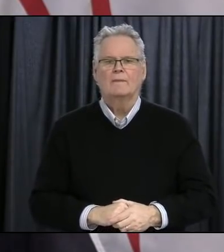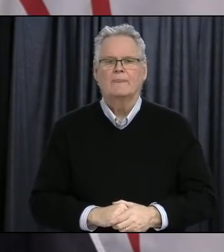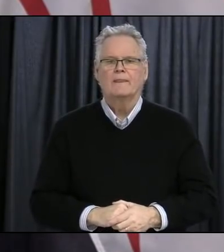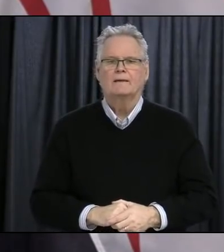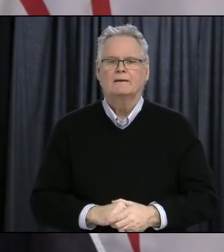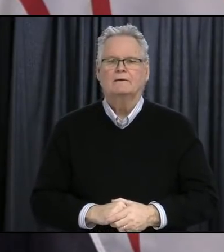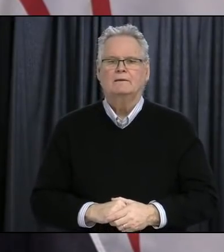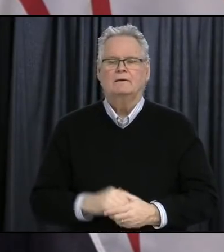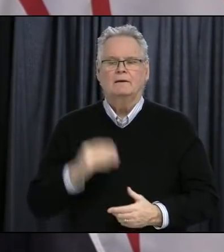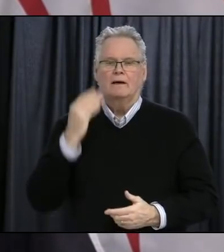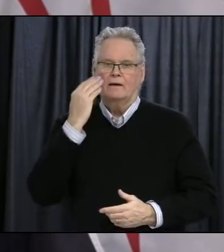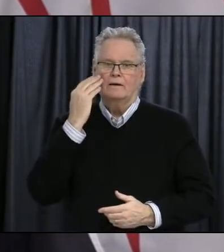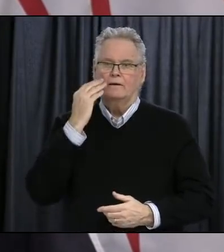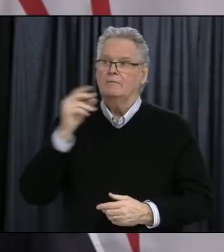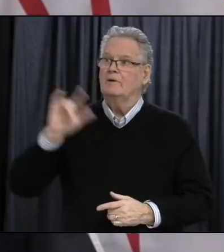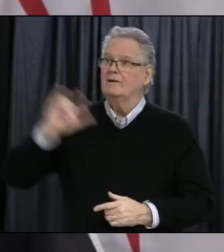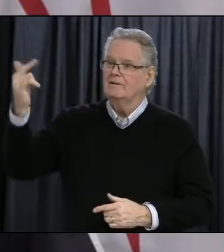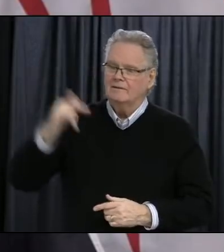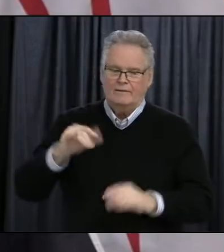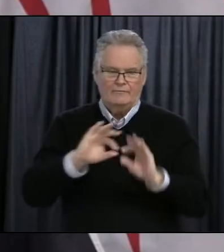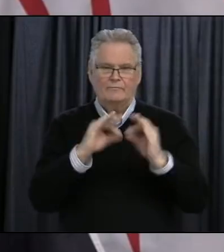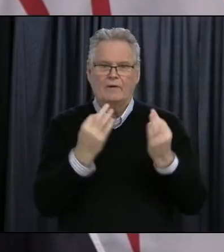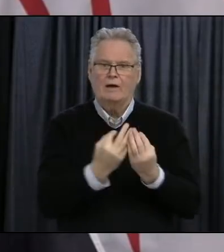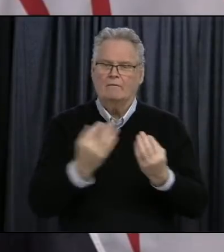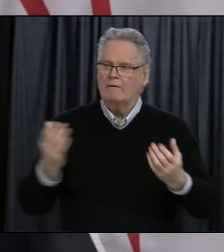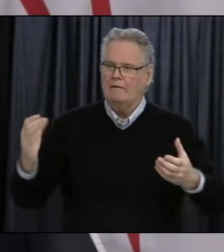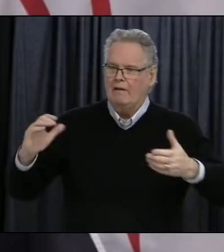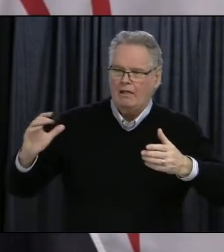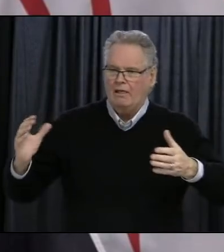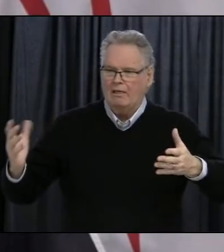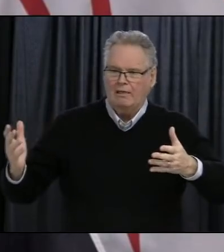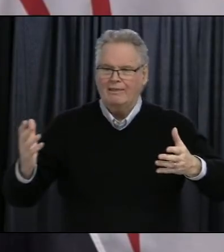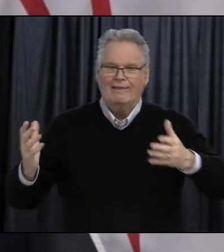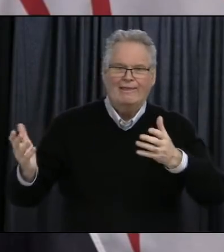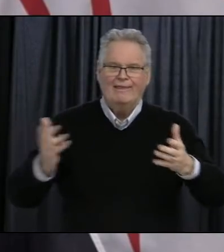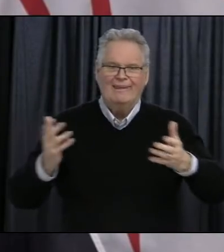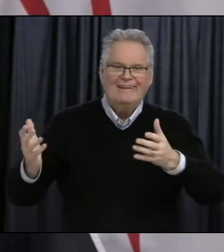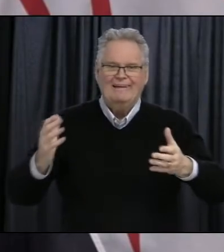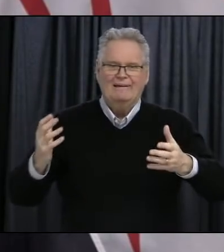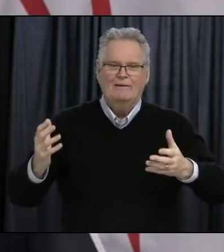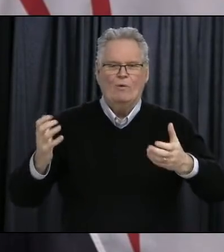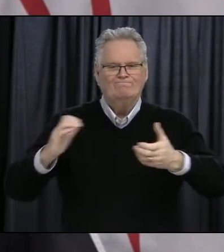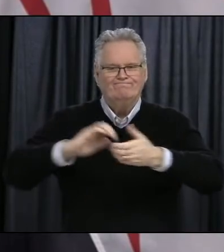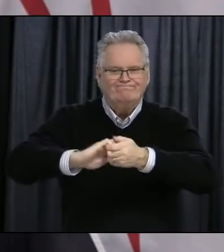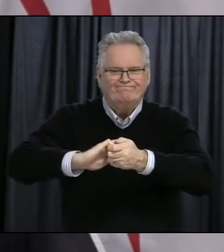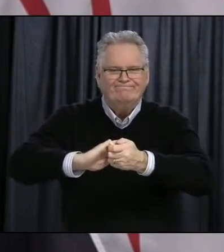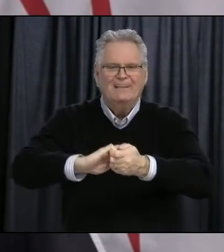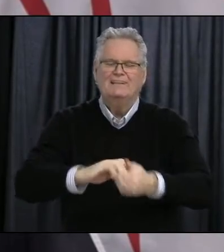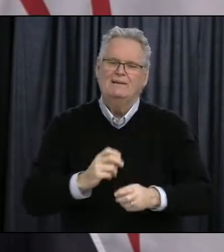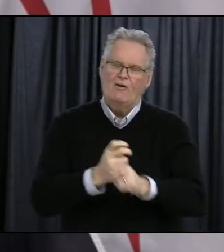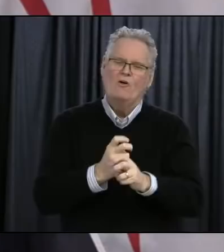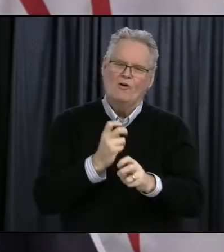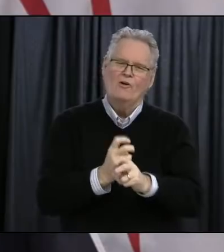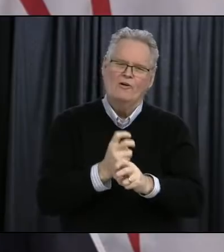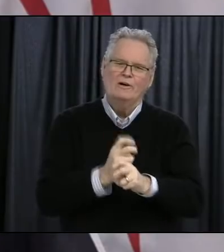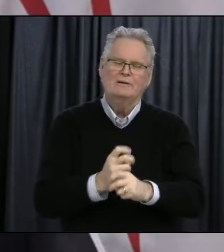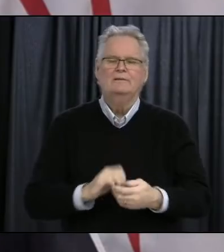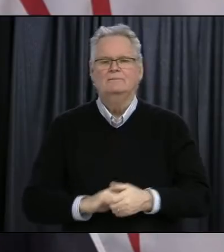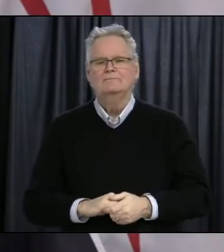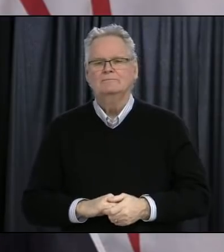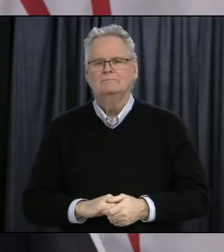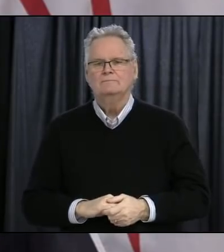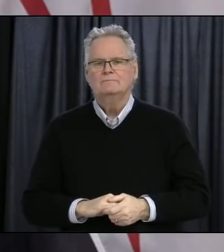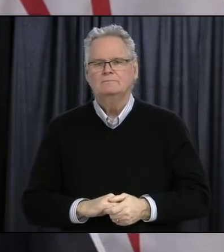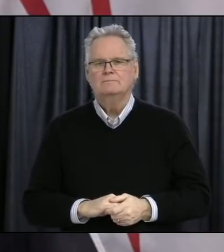unacceptable. If you are a parent or caregiver and witness any ill treatment, discrimination, or bullying of a child for any reason, you must